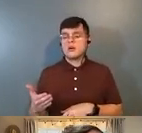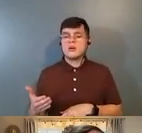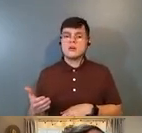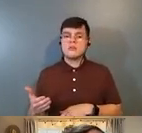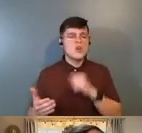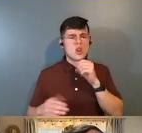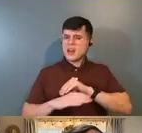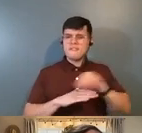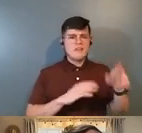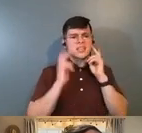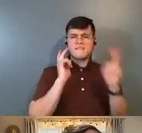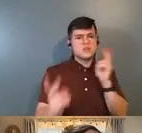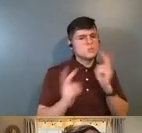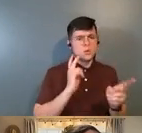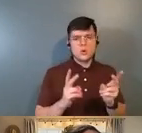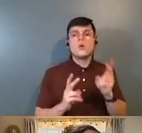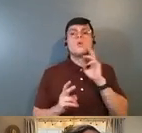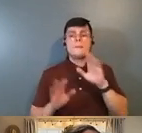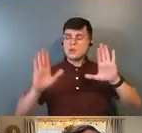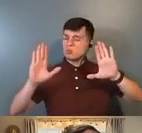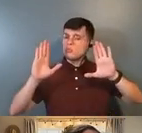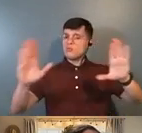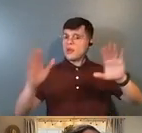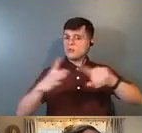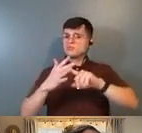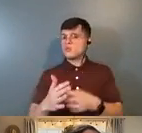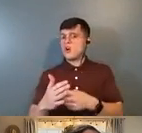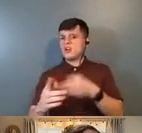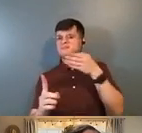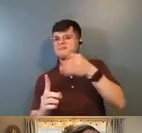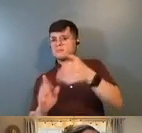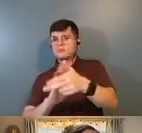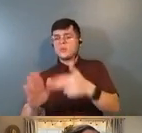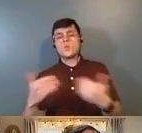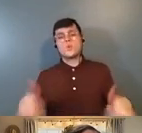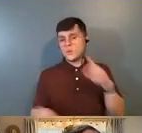visuals. And that would be a really great place to start and make a big impact.